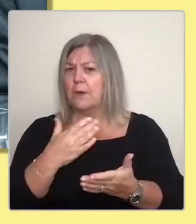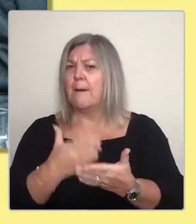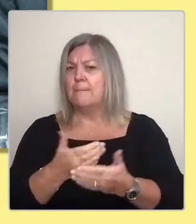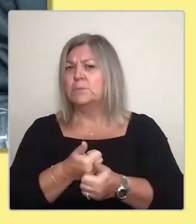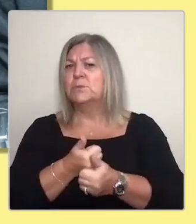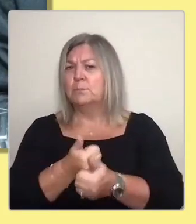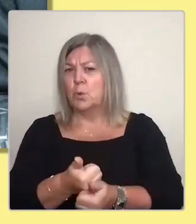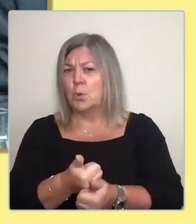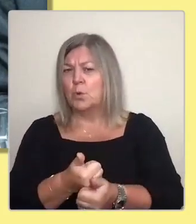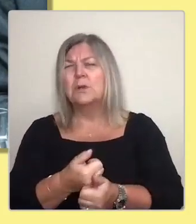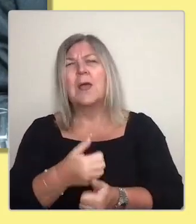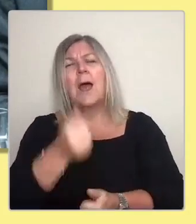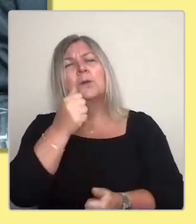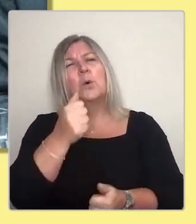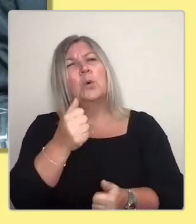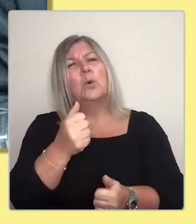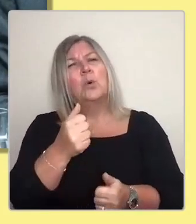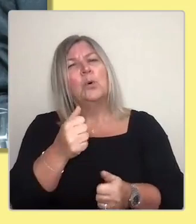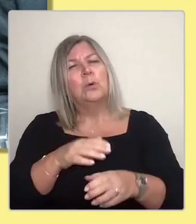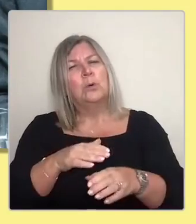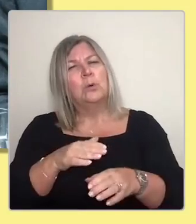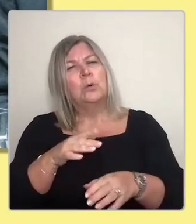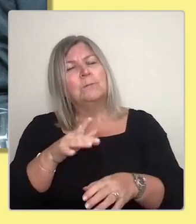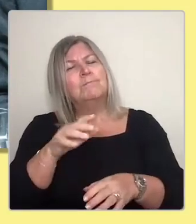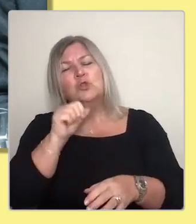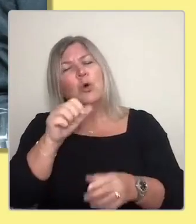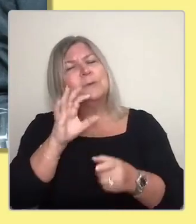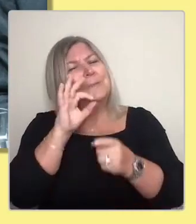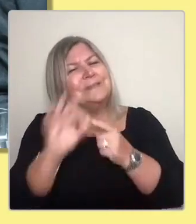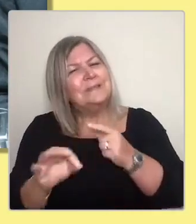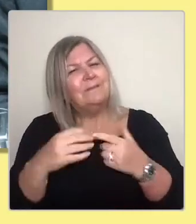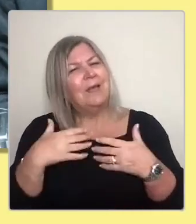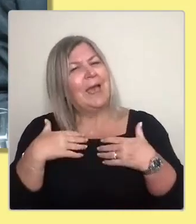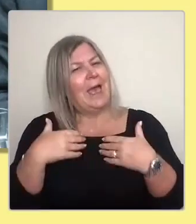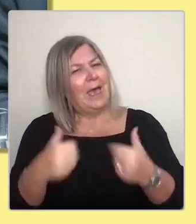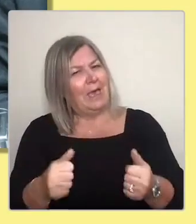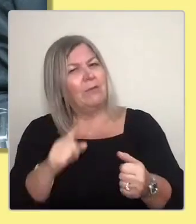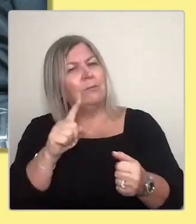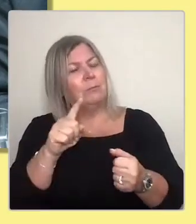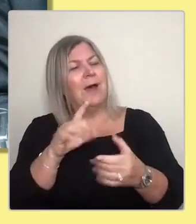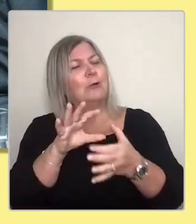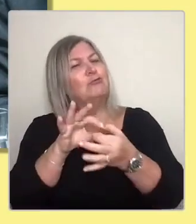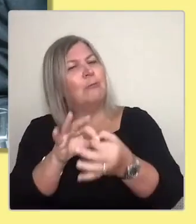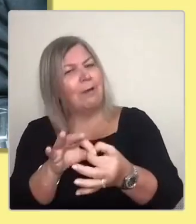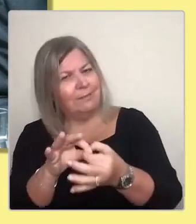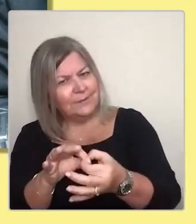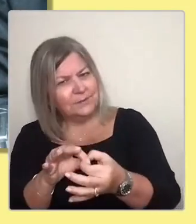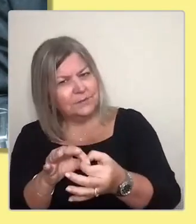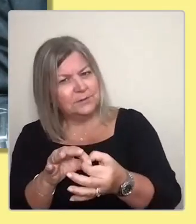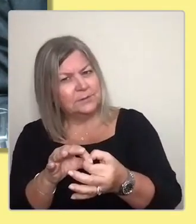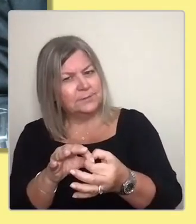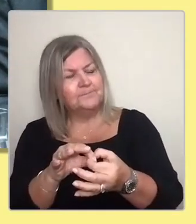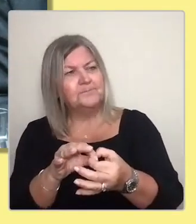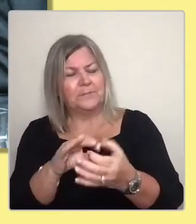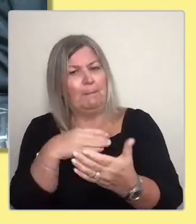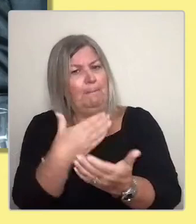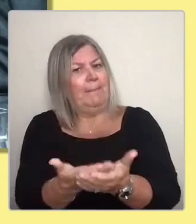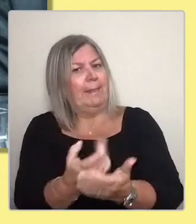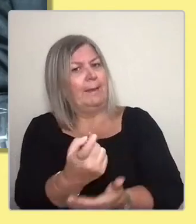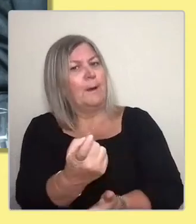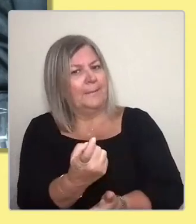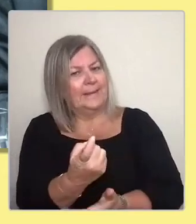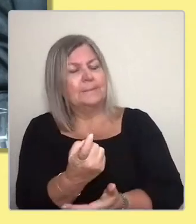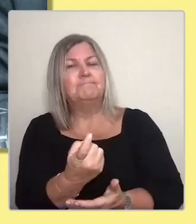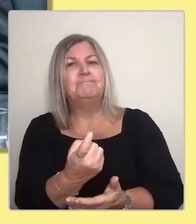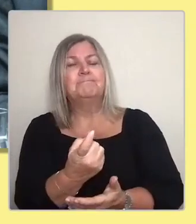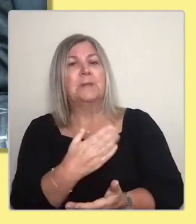shortly. There's a bill, this is not specific on the healthcare aspect, but it's related to it. which many people will no doubt be aware of. There's a members